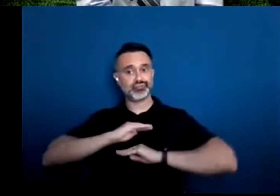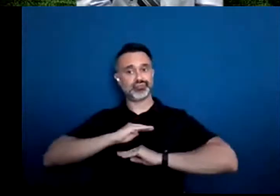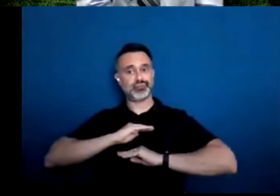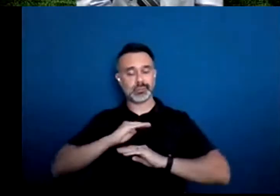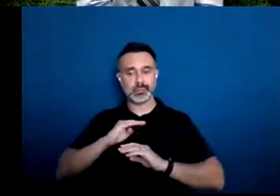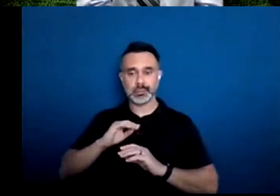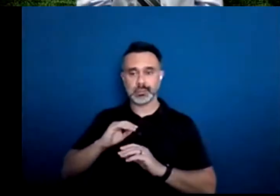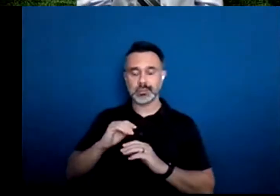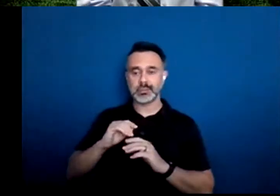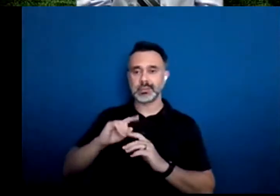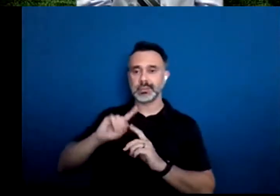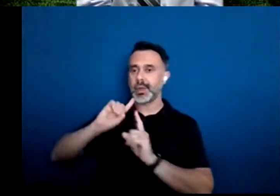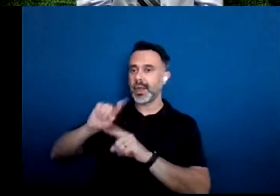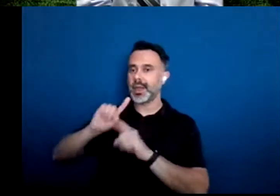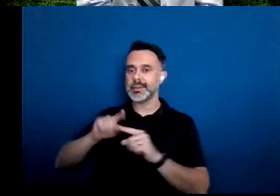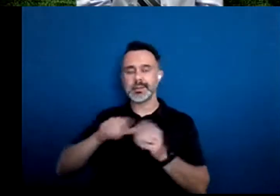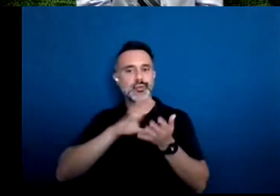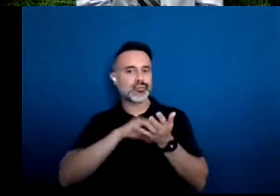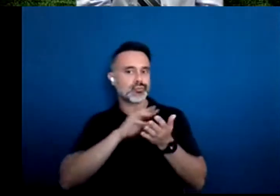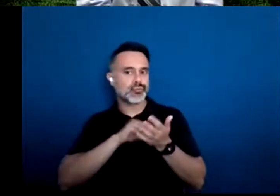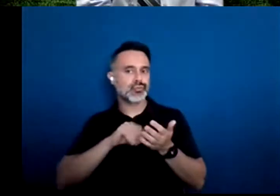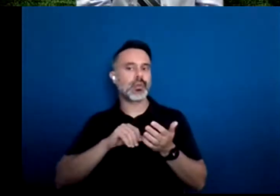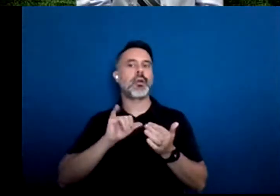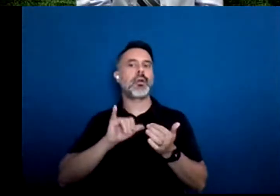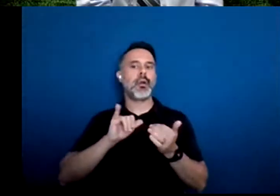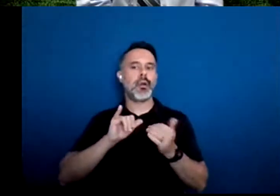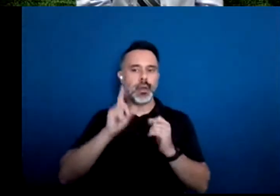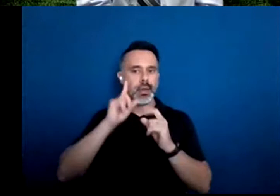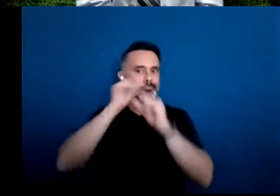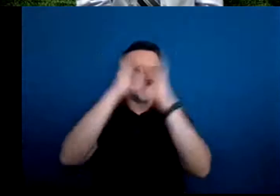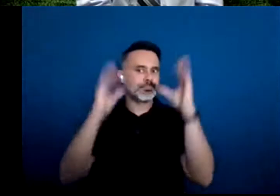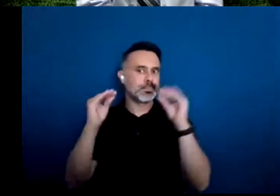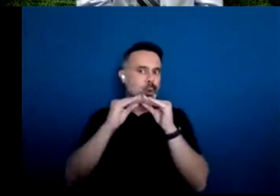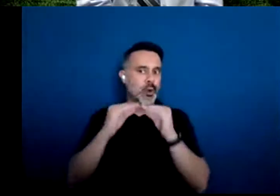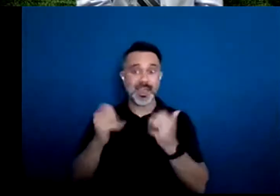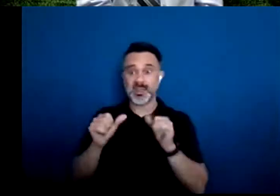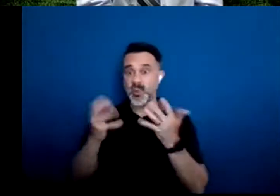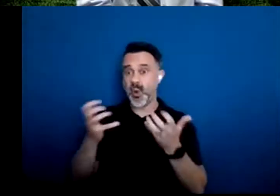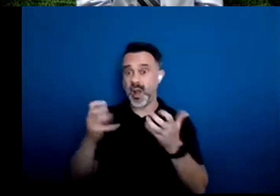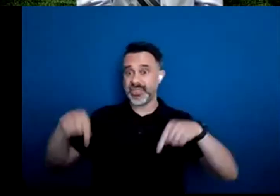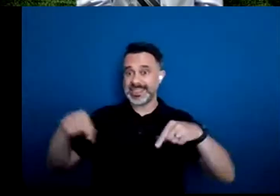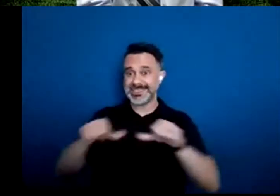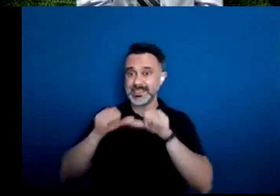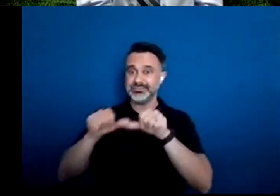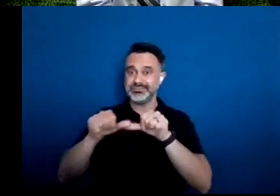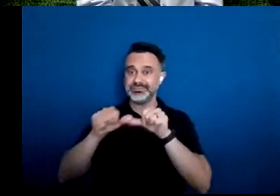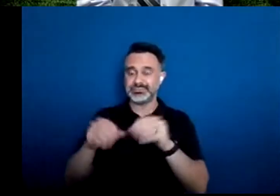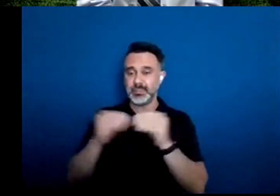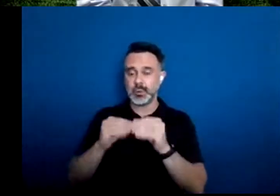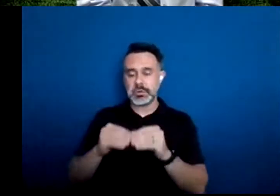idea that people want to keep this going also tells us that we're probably doing the right